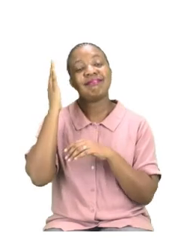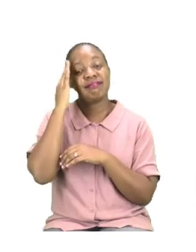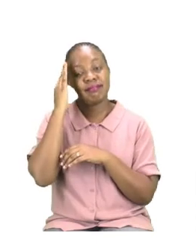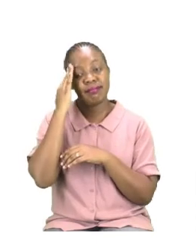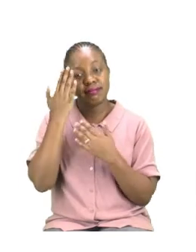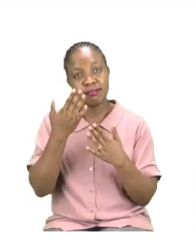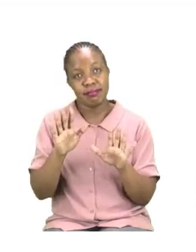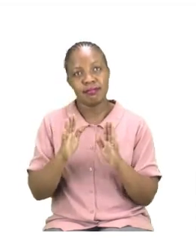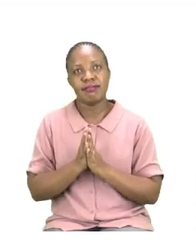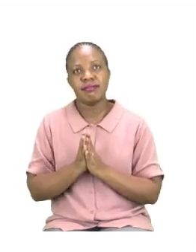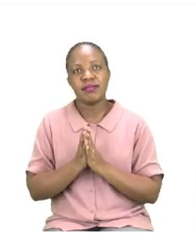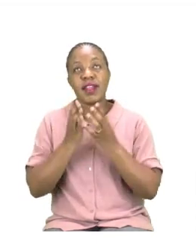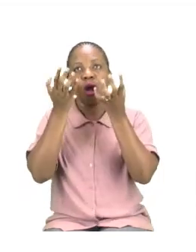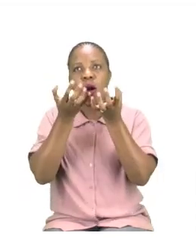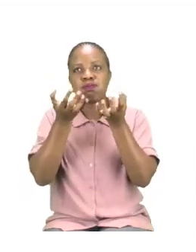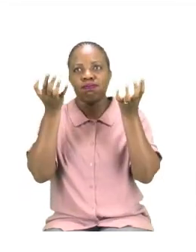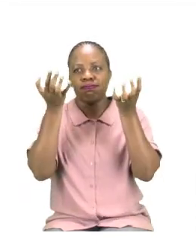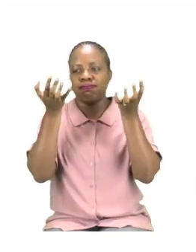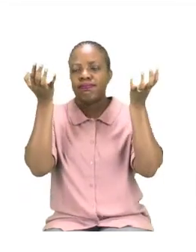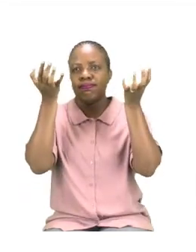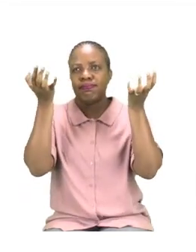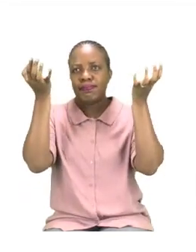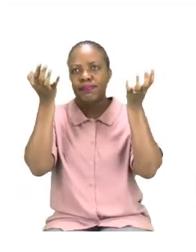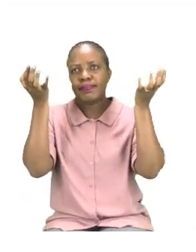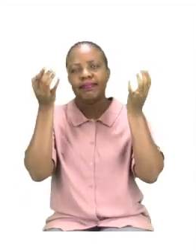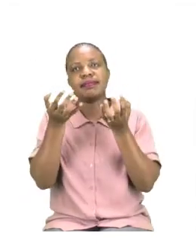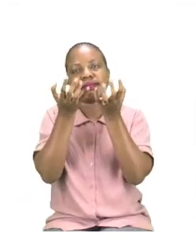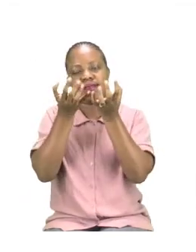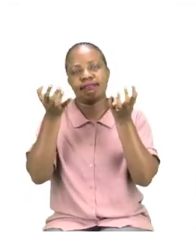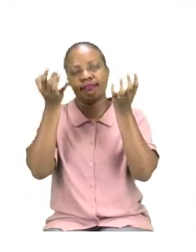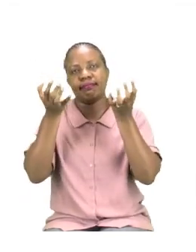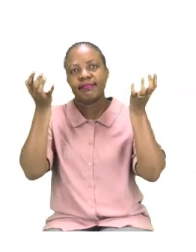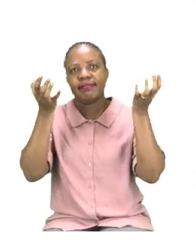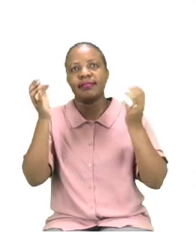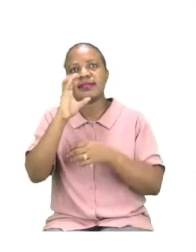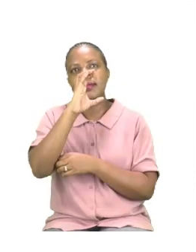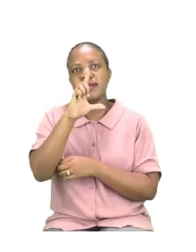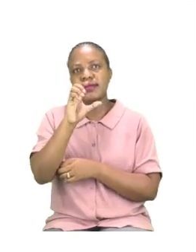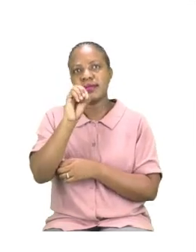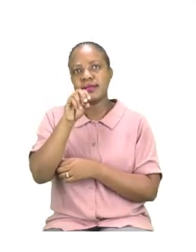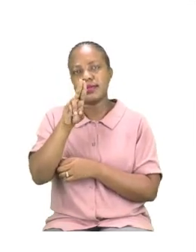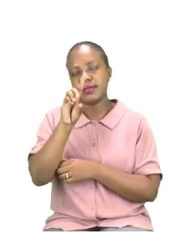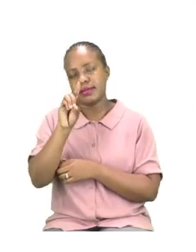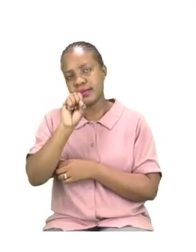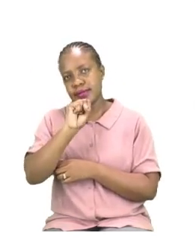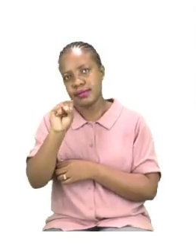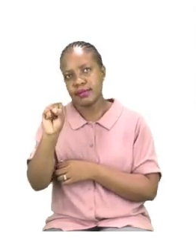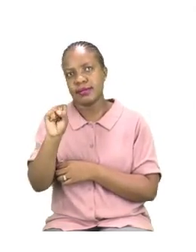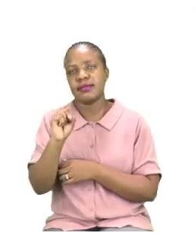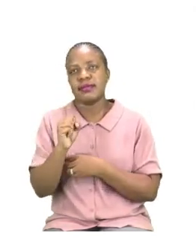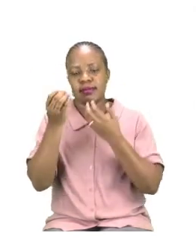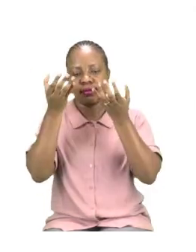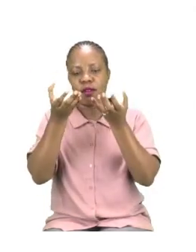It is the word clouds. Clouds. Everyone, let's say